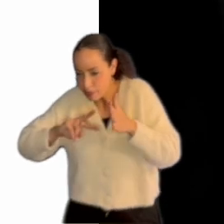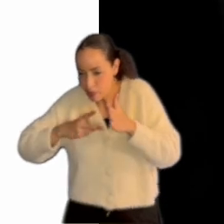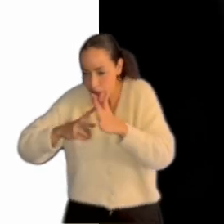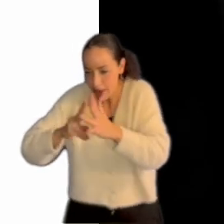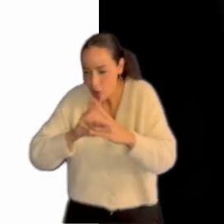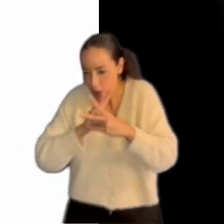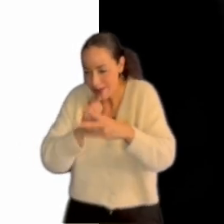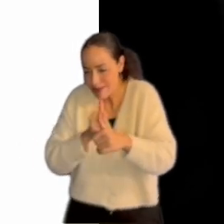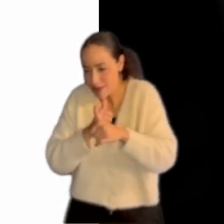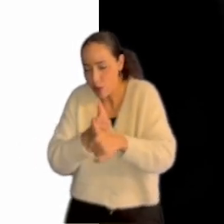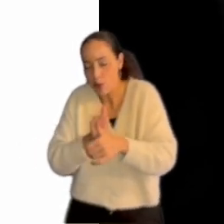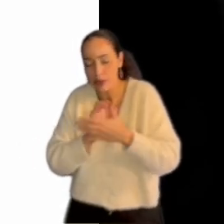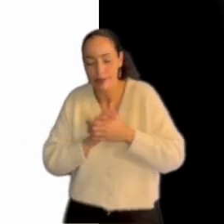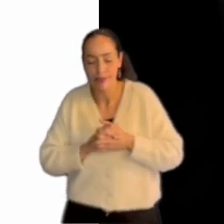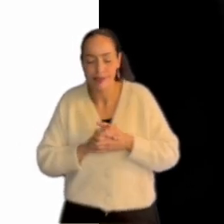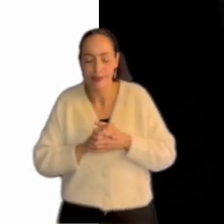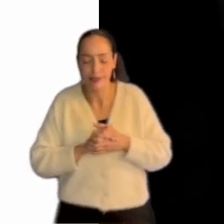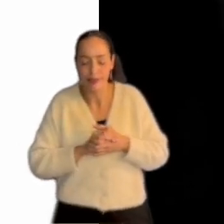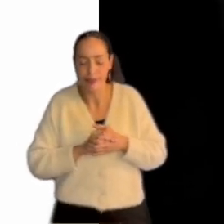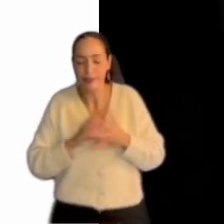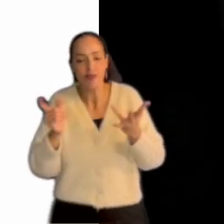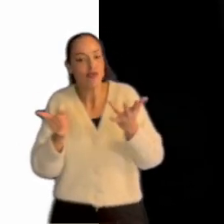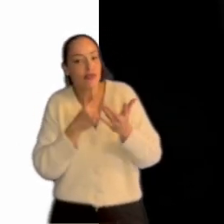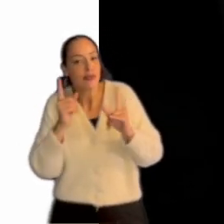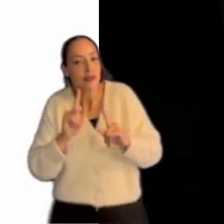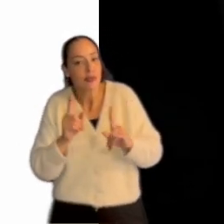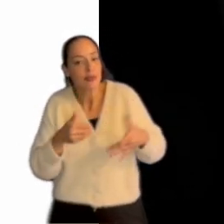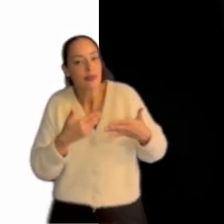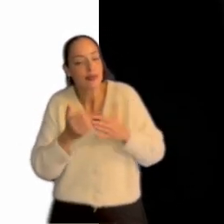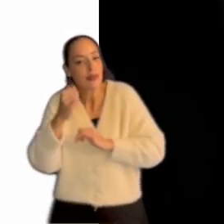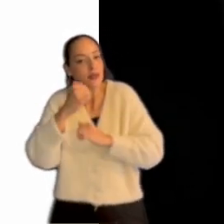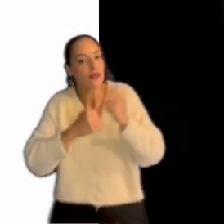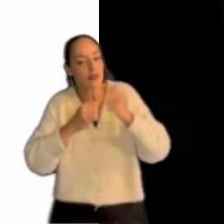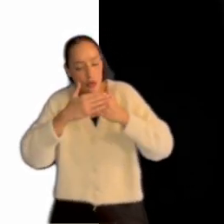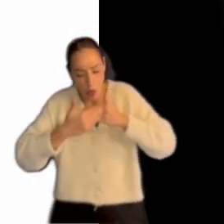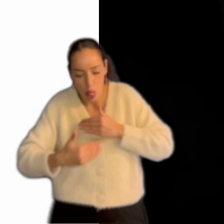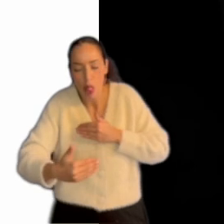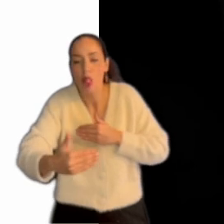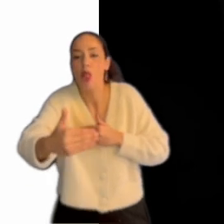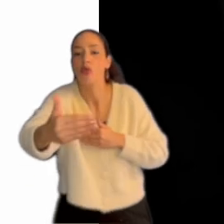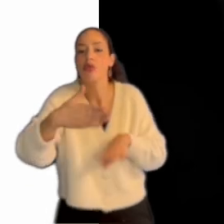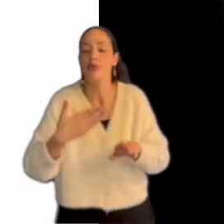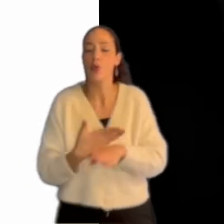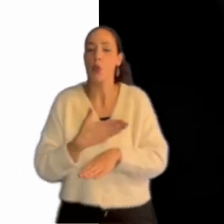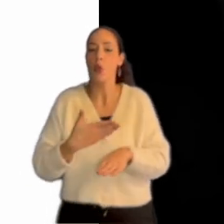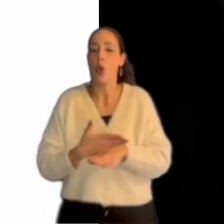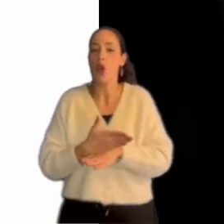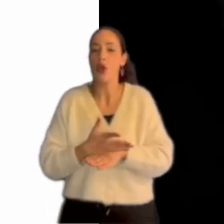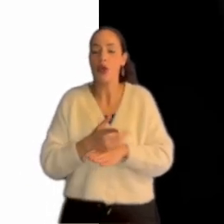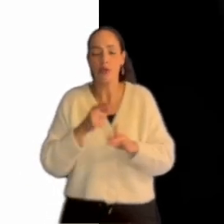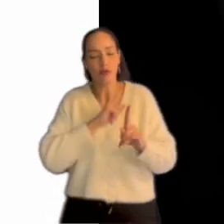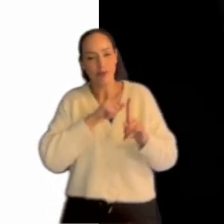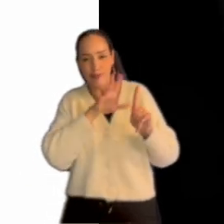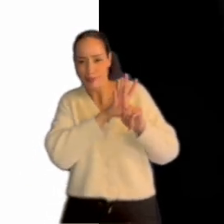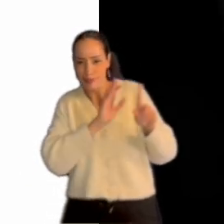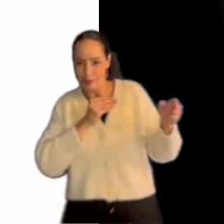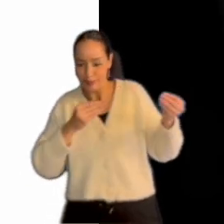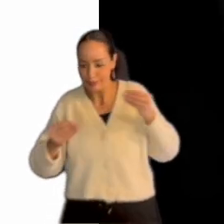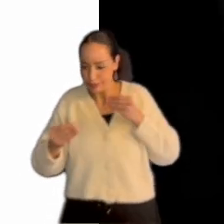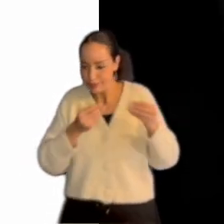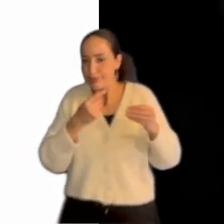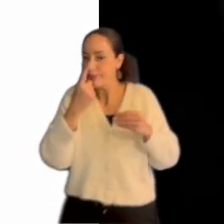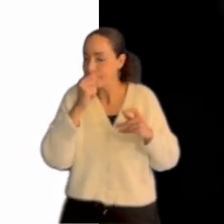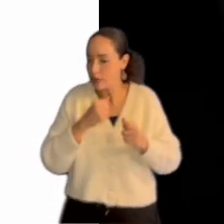and capacity to empower survivors and to position them as their own map makers. Several organisations have used the model for